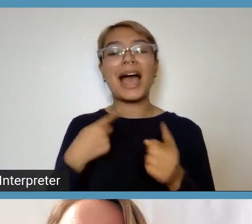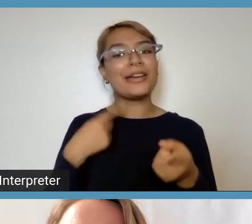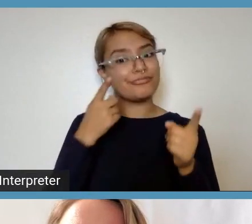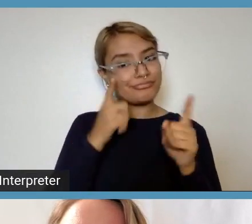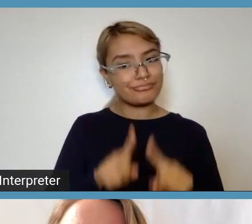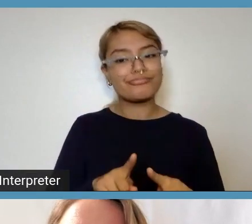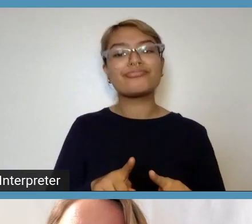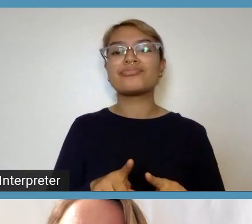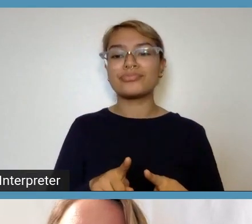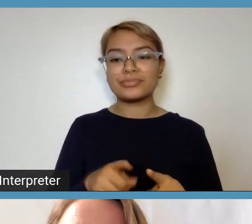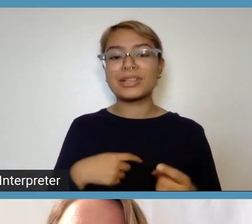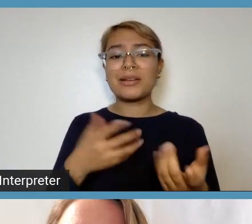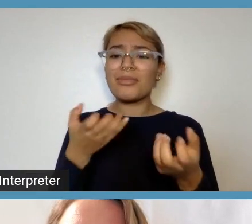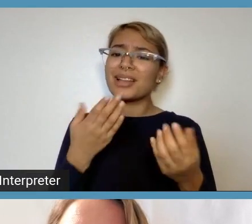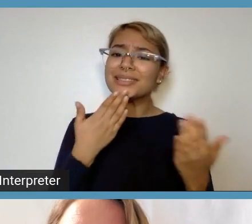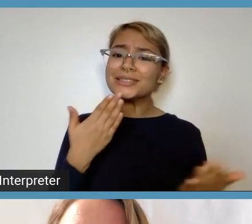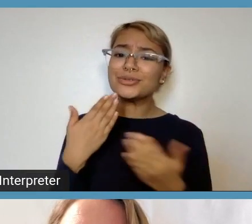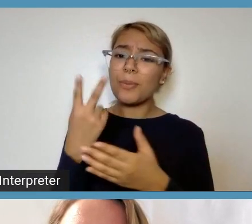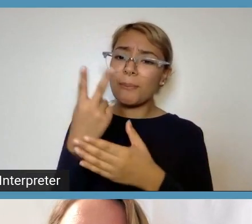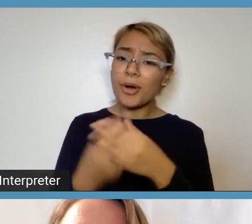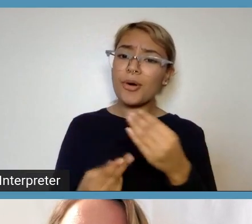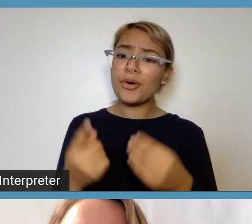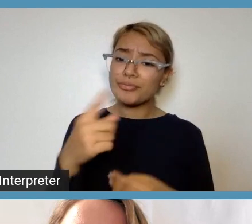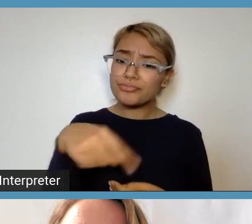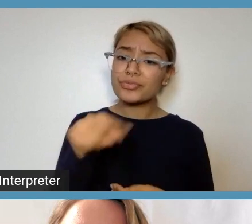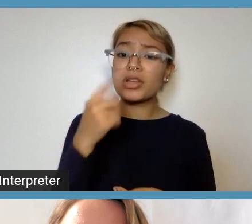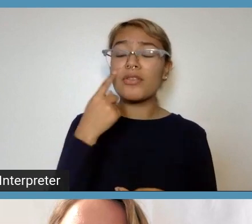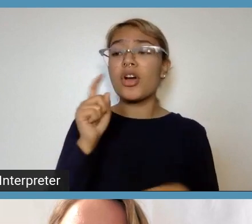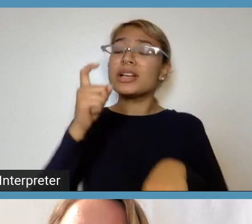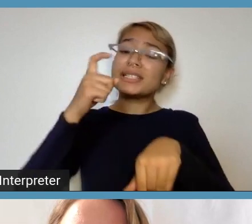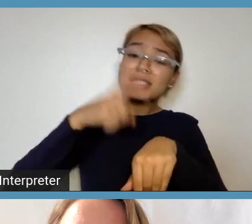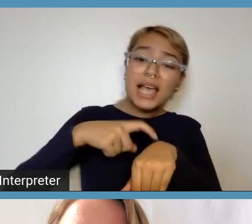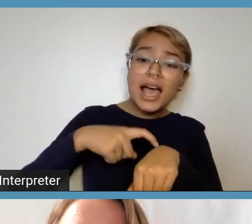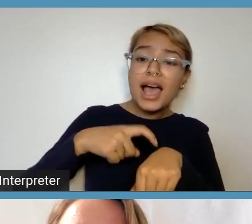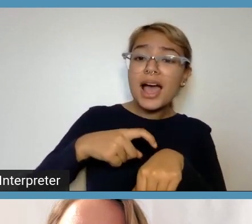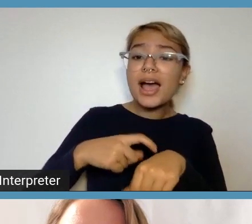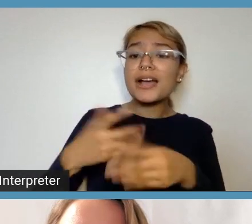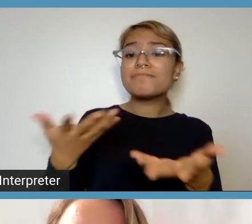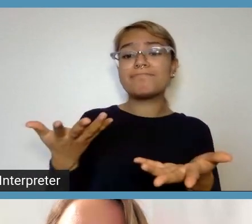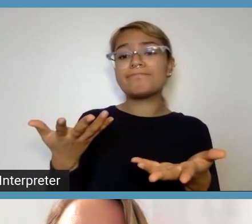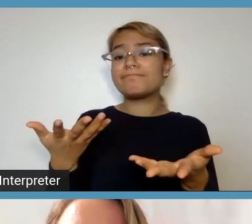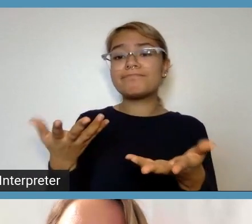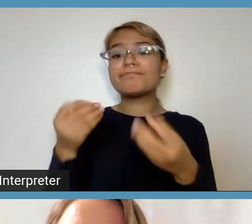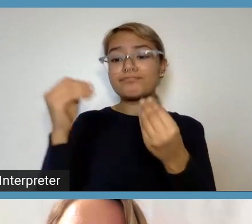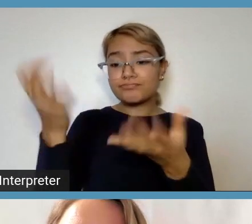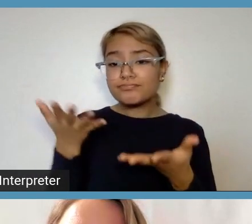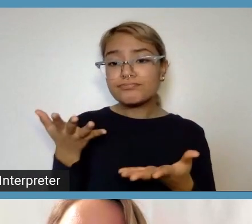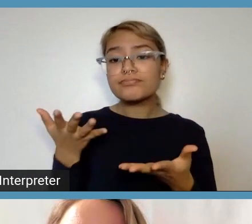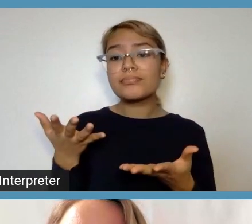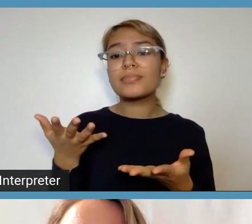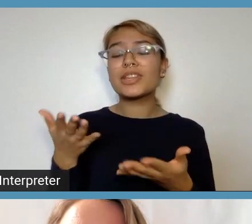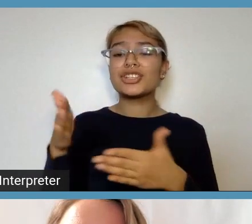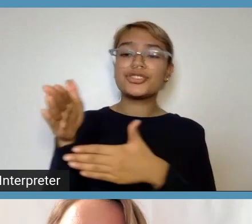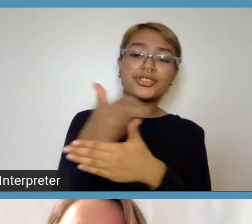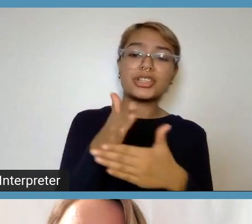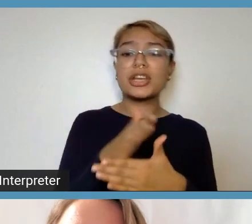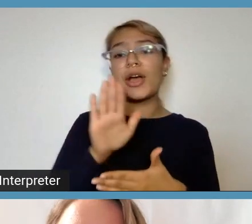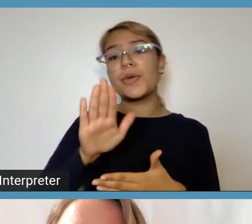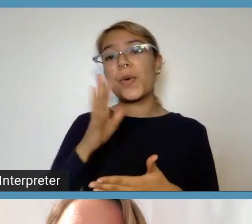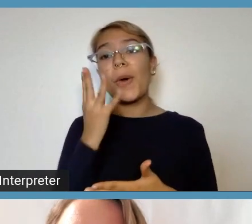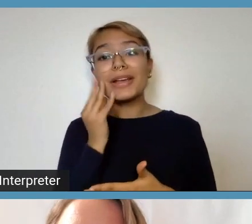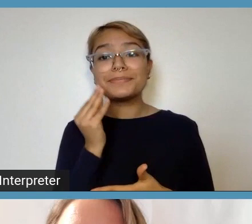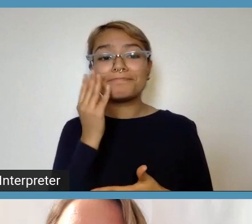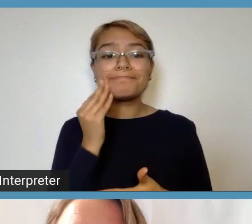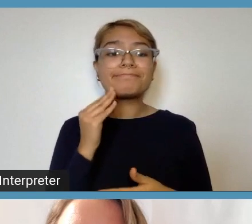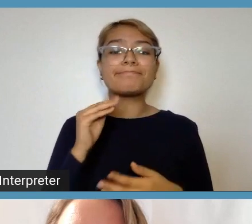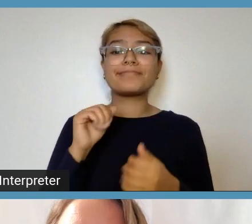And I just want to thank you both for the time that you've put into sharing your experiences